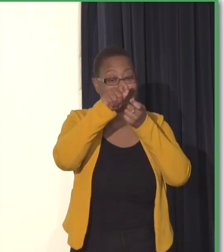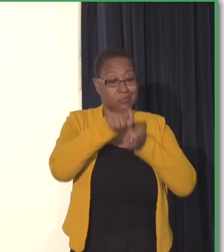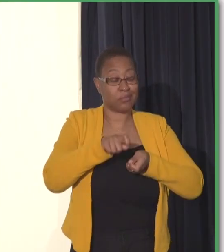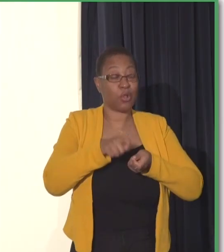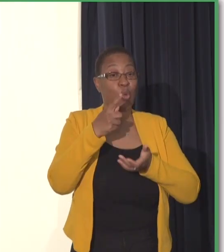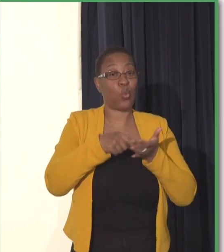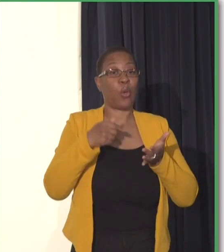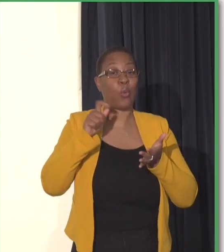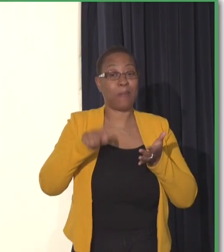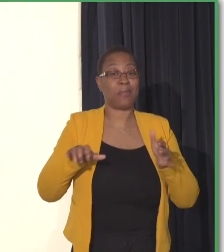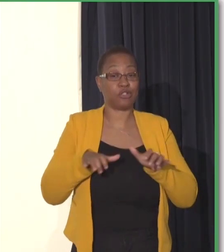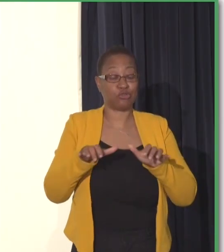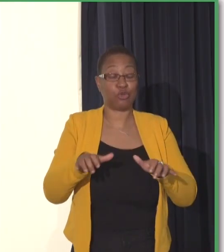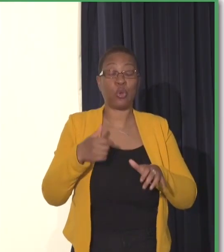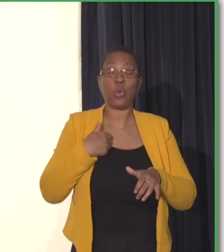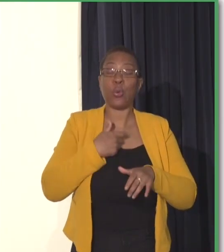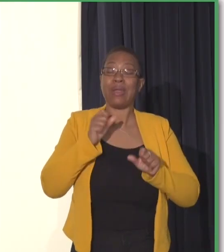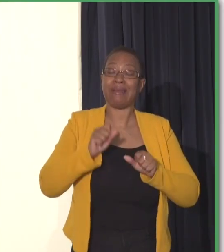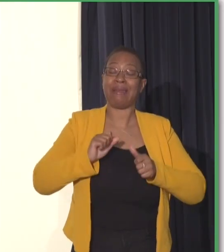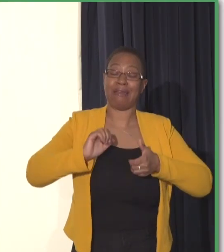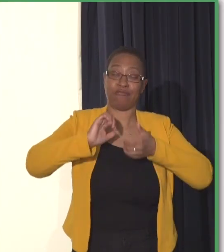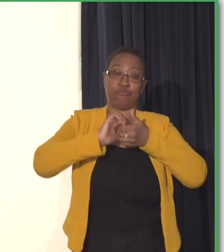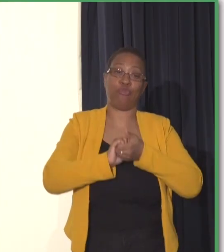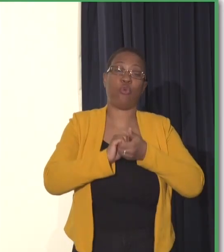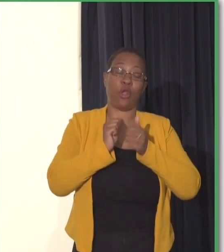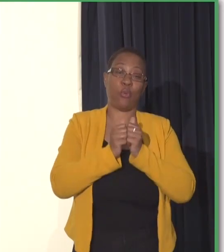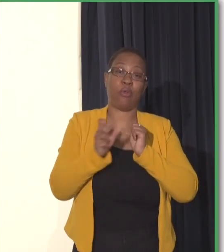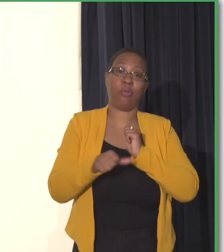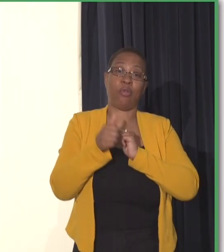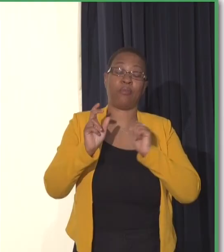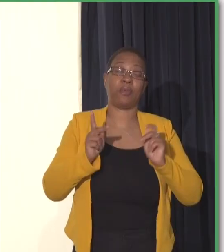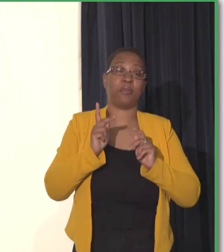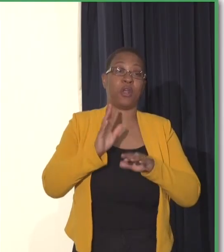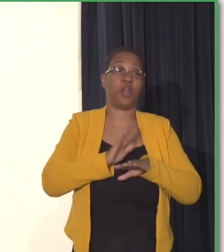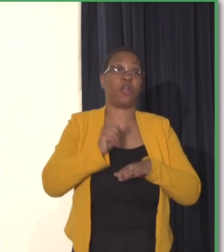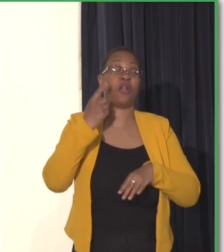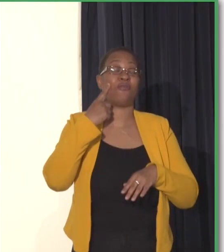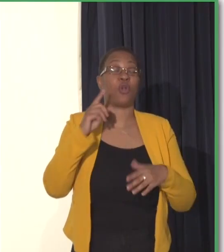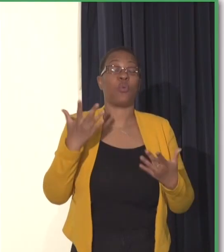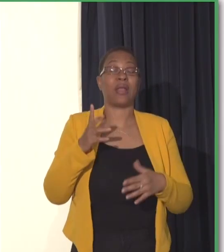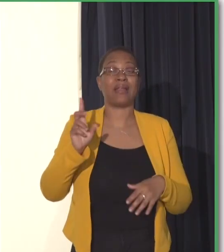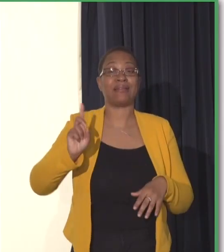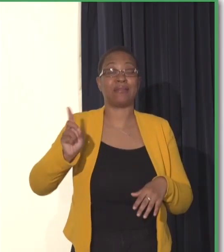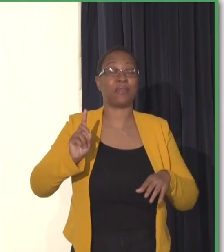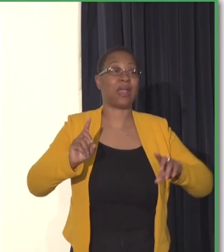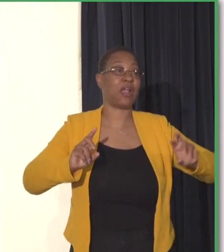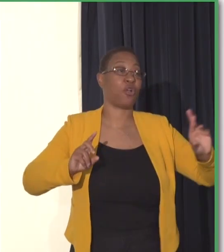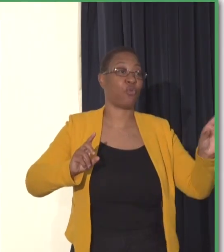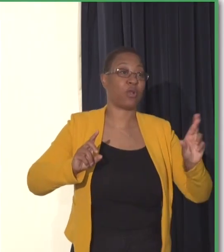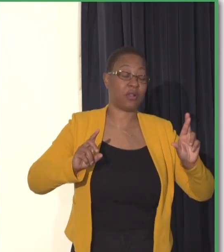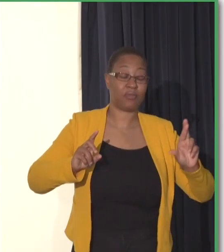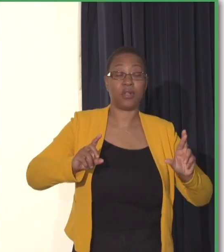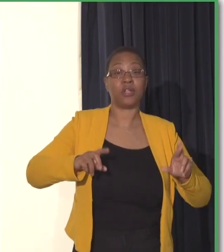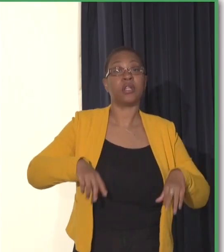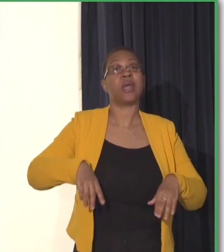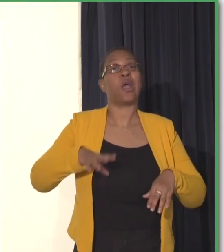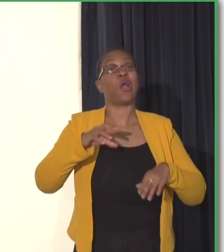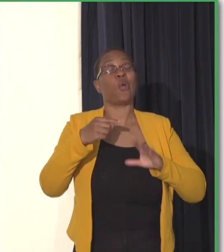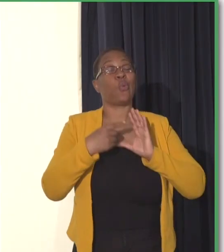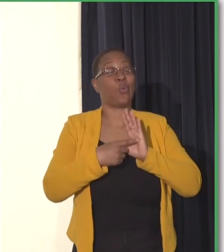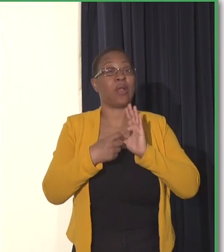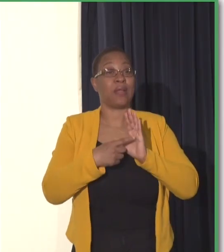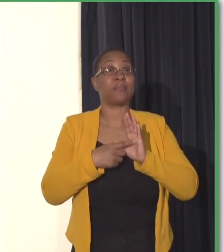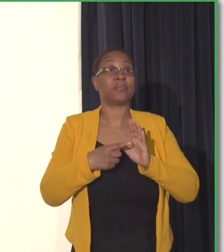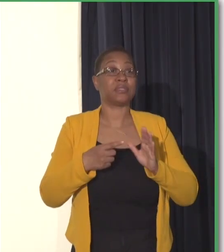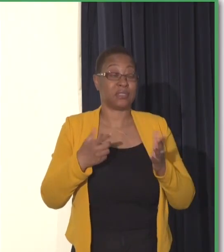we must do. We can join others in calling for Democratic and Republican senators and representatives